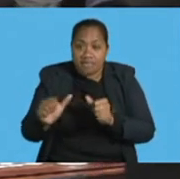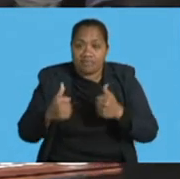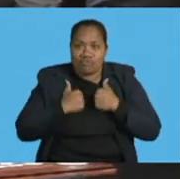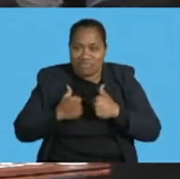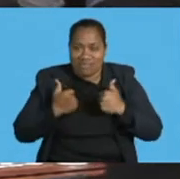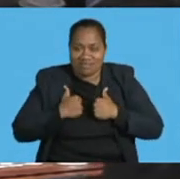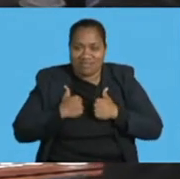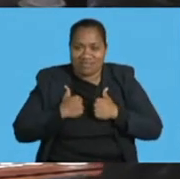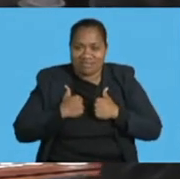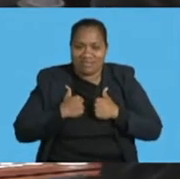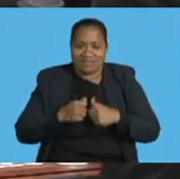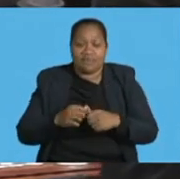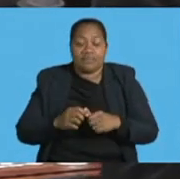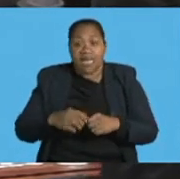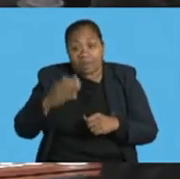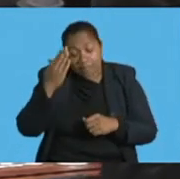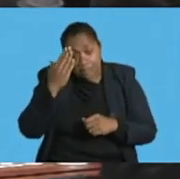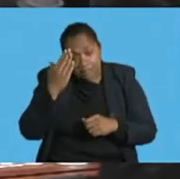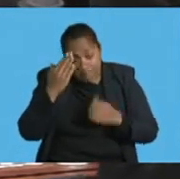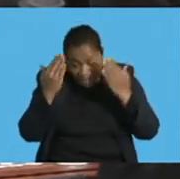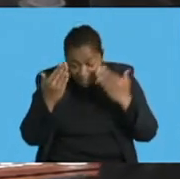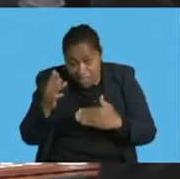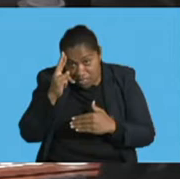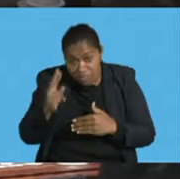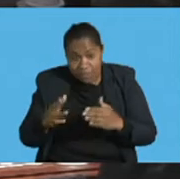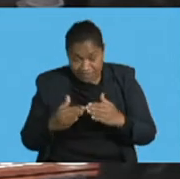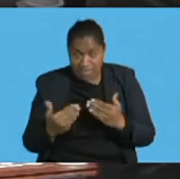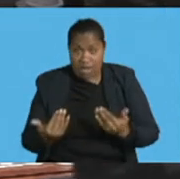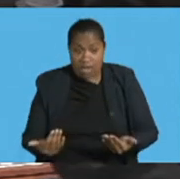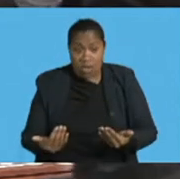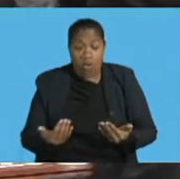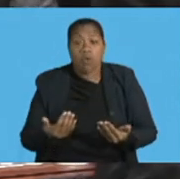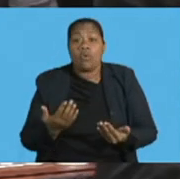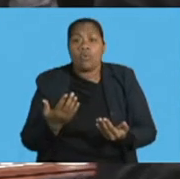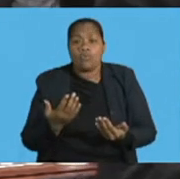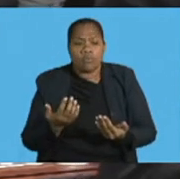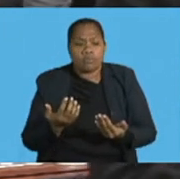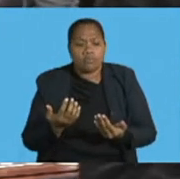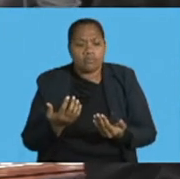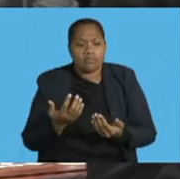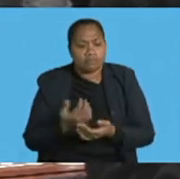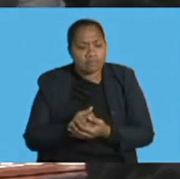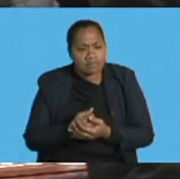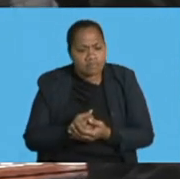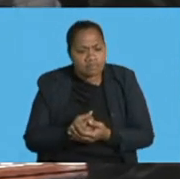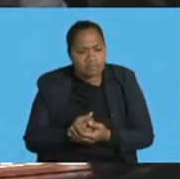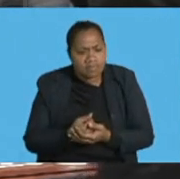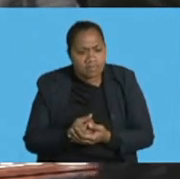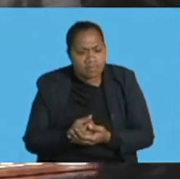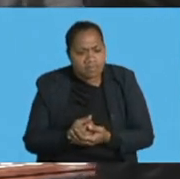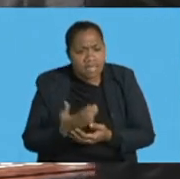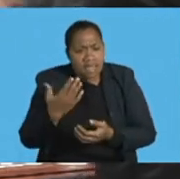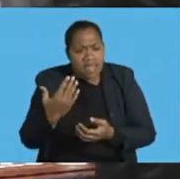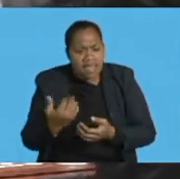challenges. Mr. Speaker said, up till now, we have taken our waterways for granted. There has